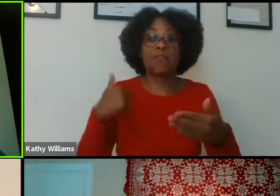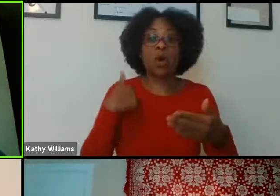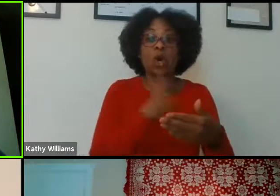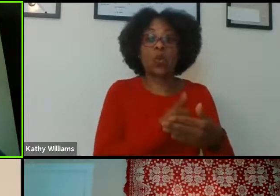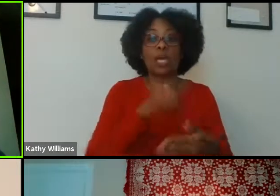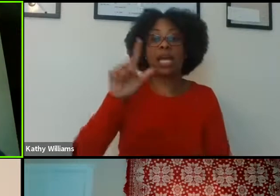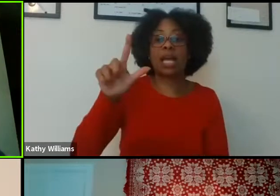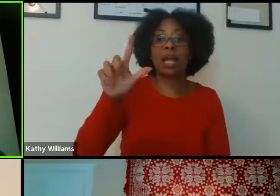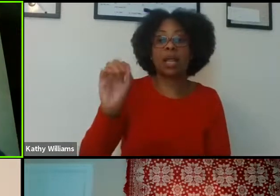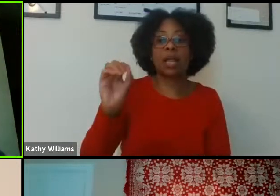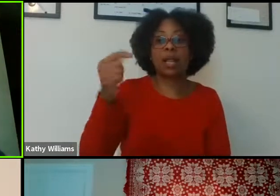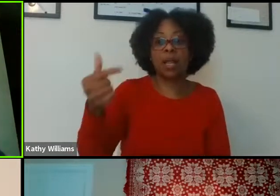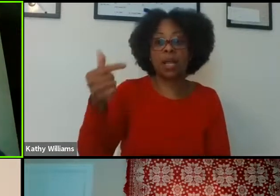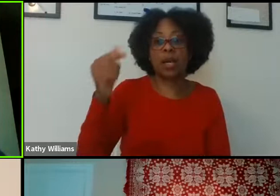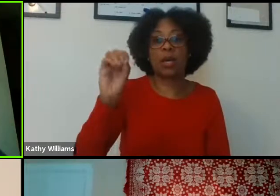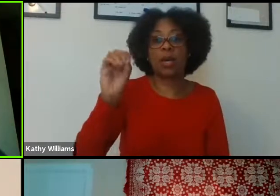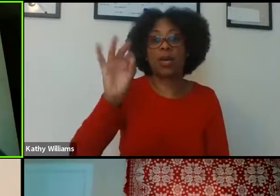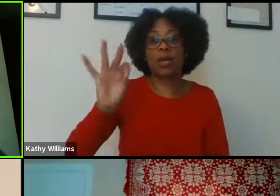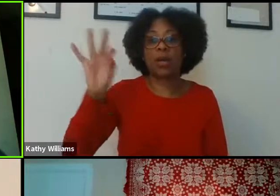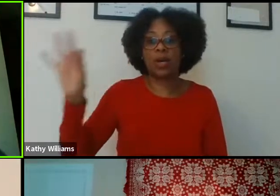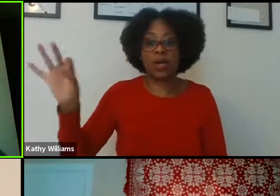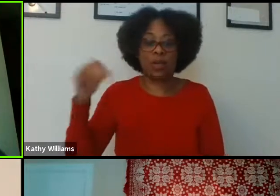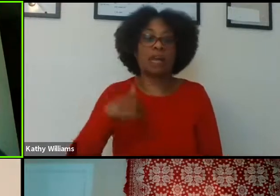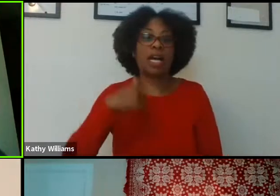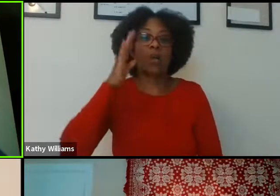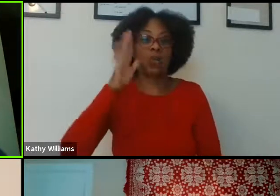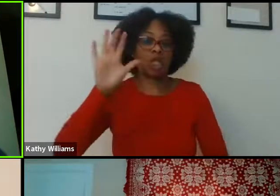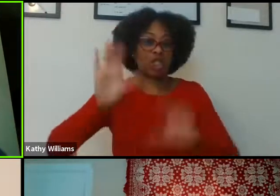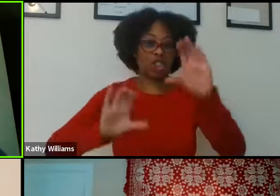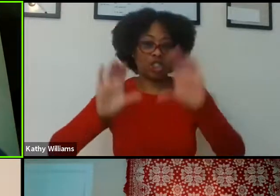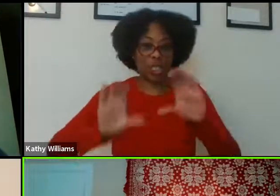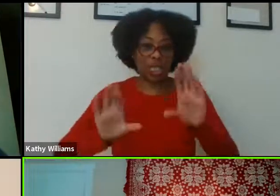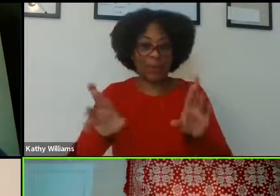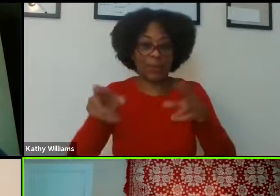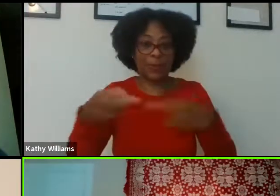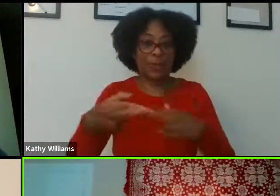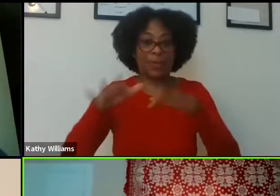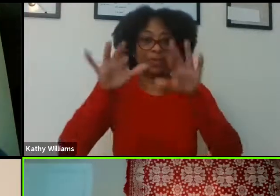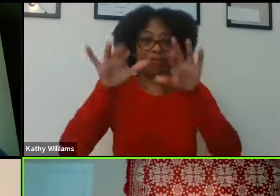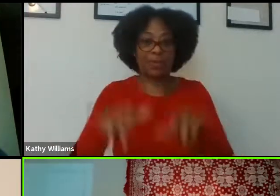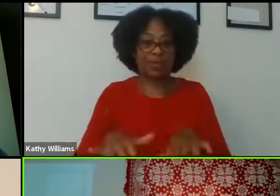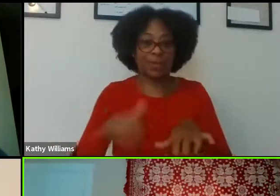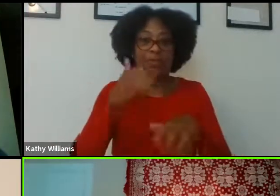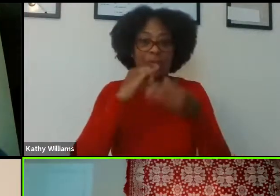off. I will provide that information.